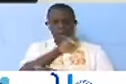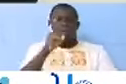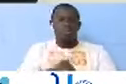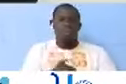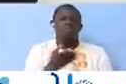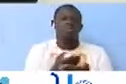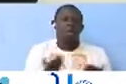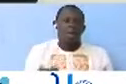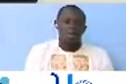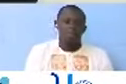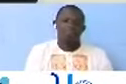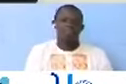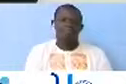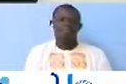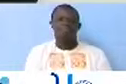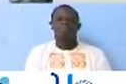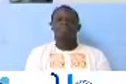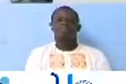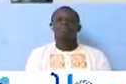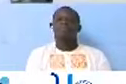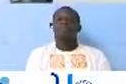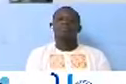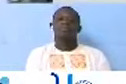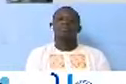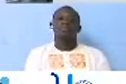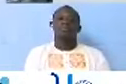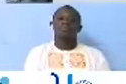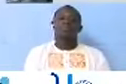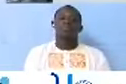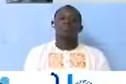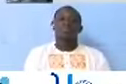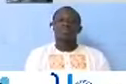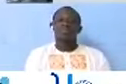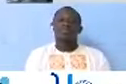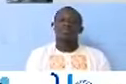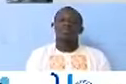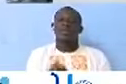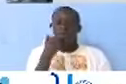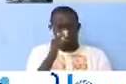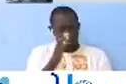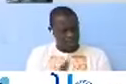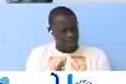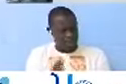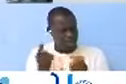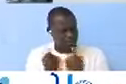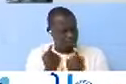Was that the right thing to do?